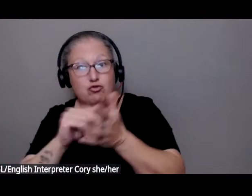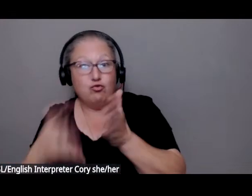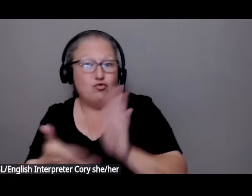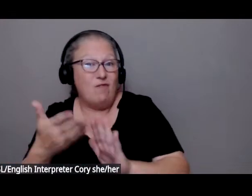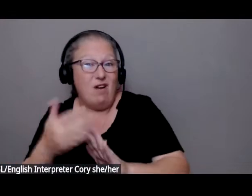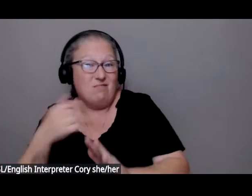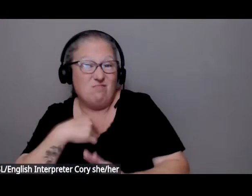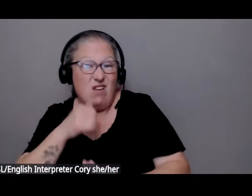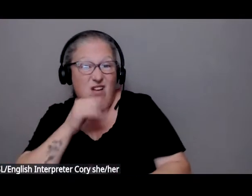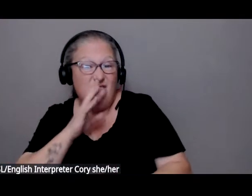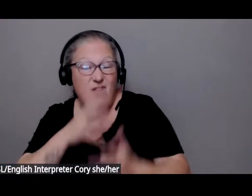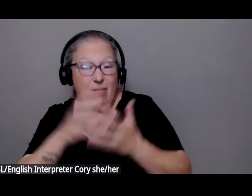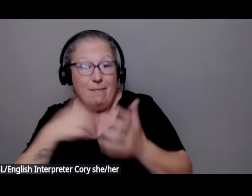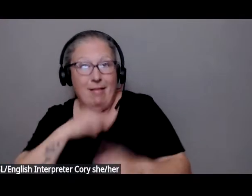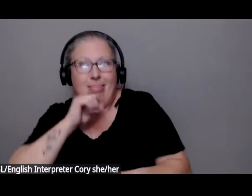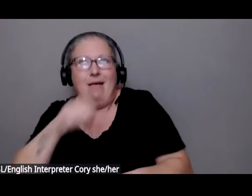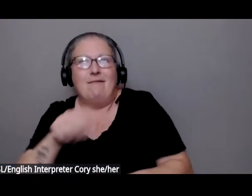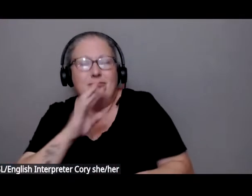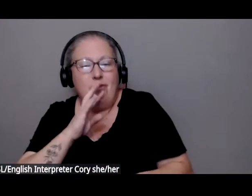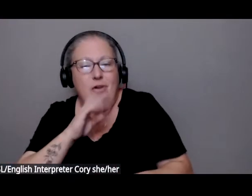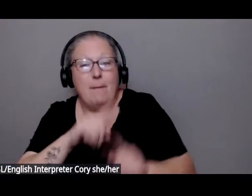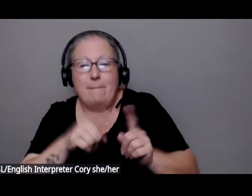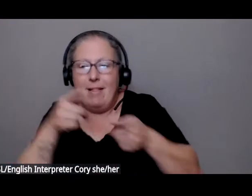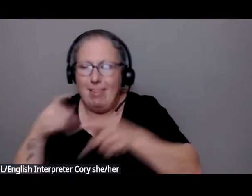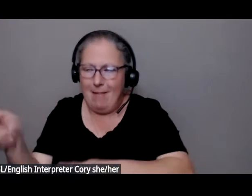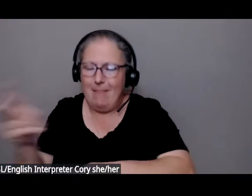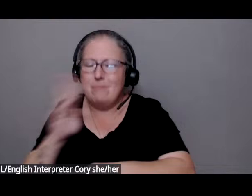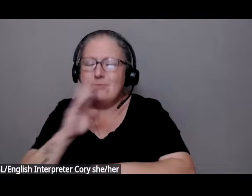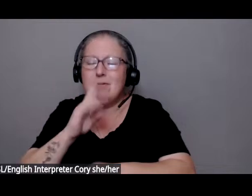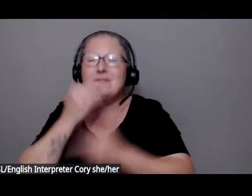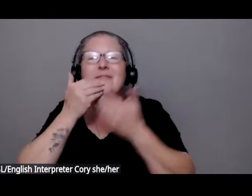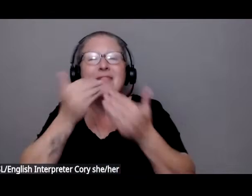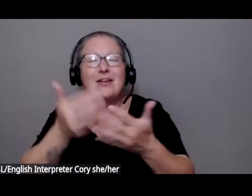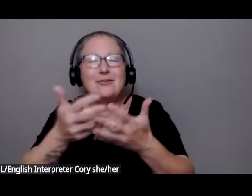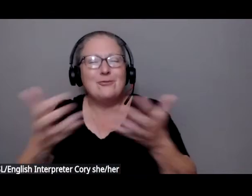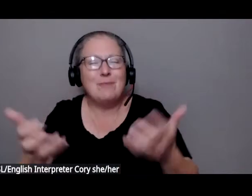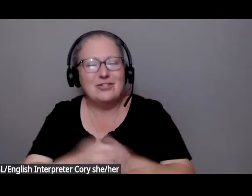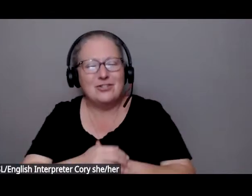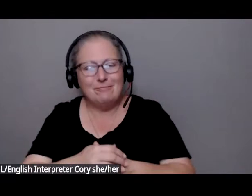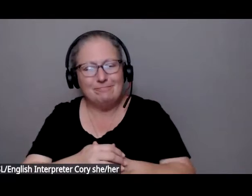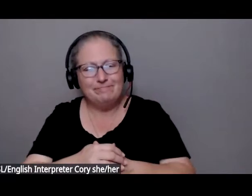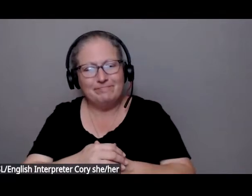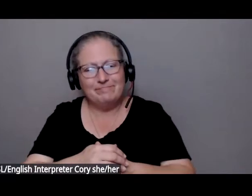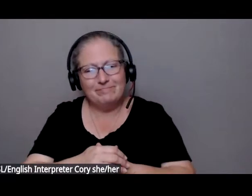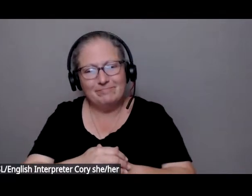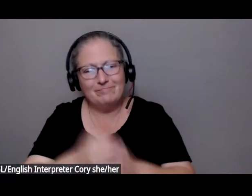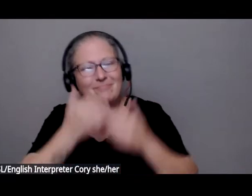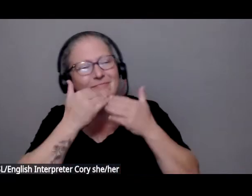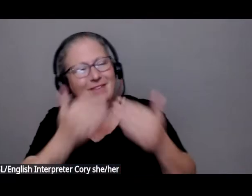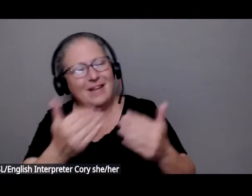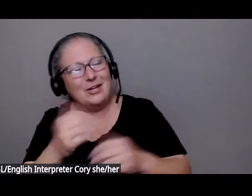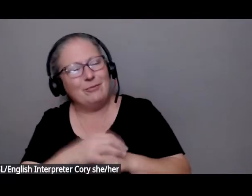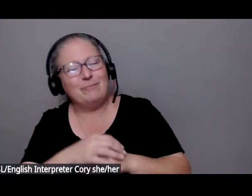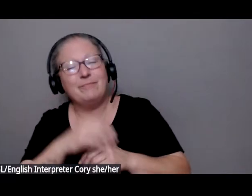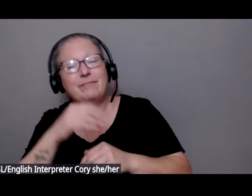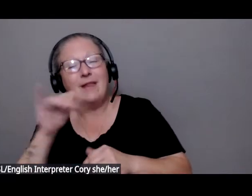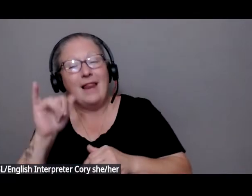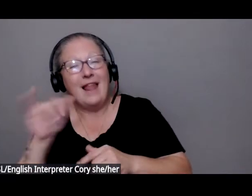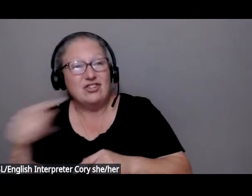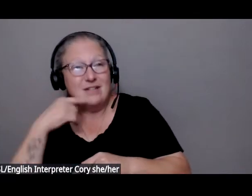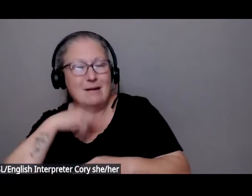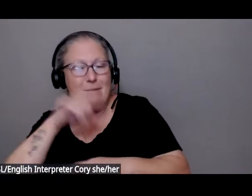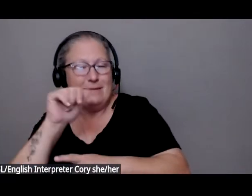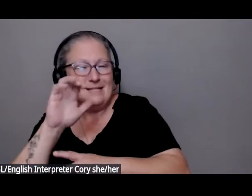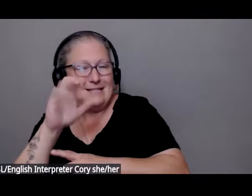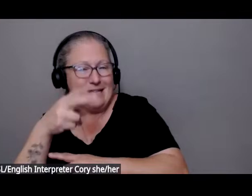really talk that much, even though I love to talk. I'm going to let them talk. So thank you so much. Thank you, Ms. Wade. As she said, I'm Zach